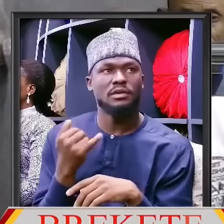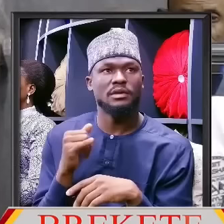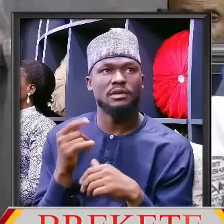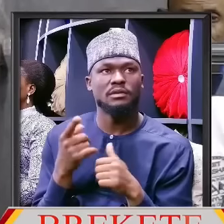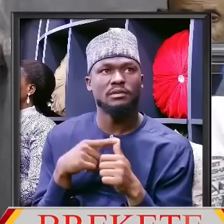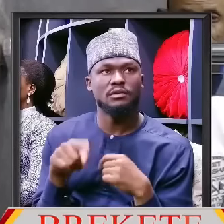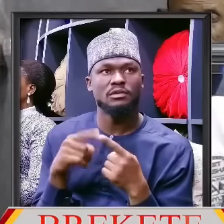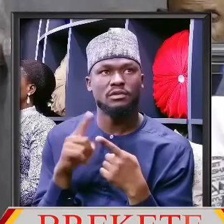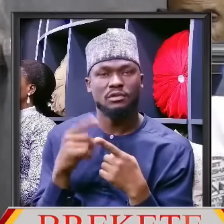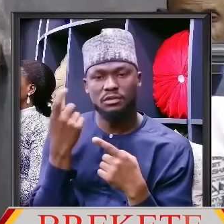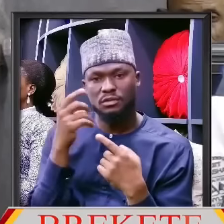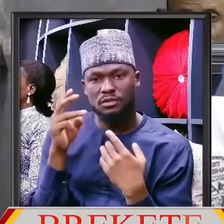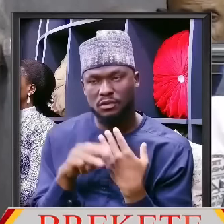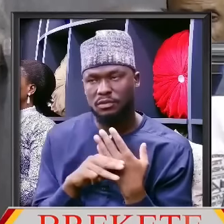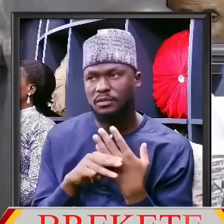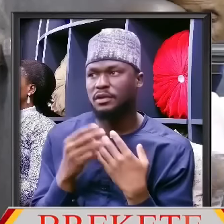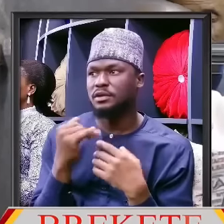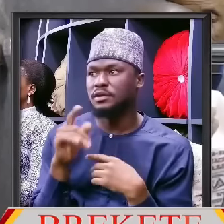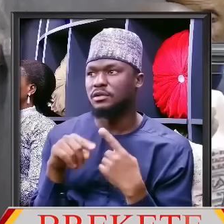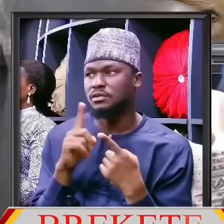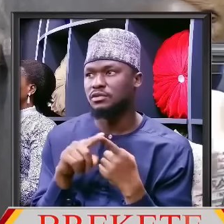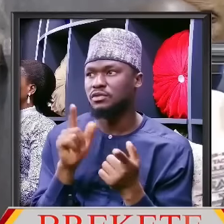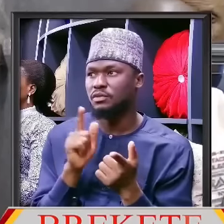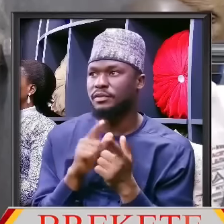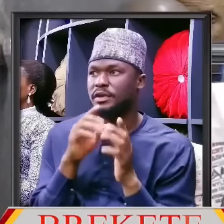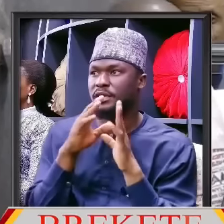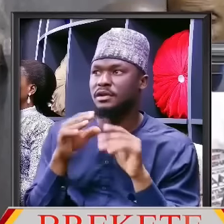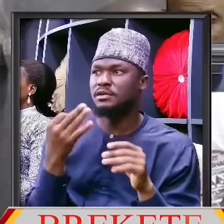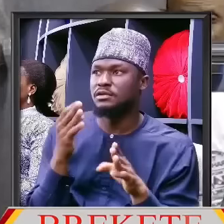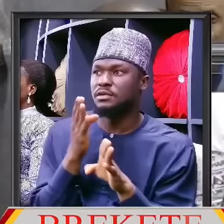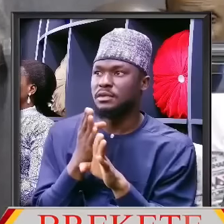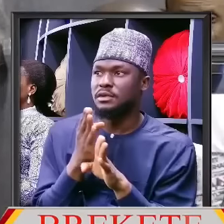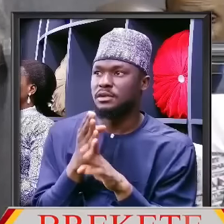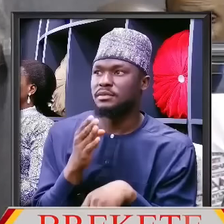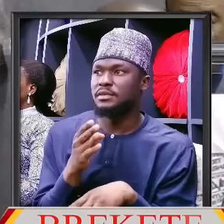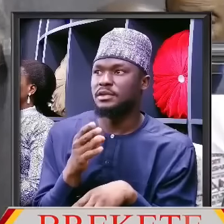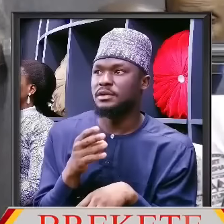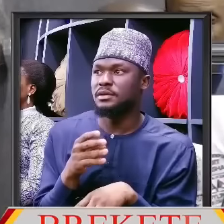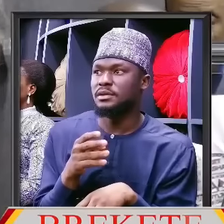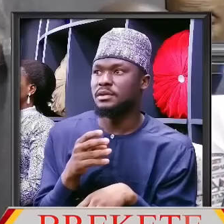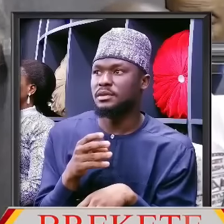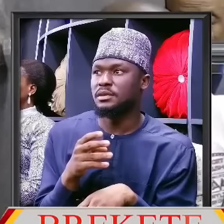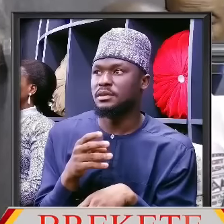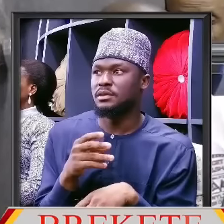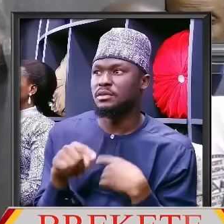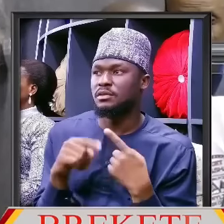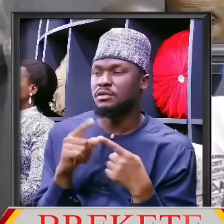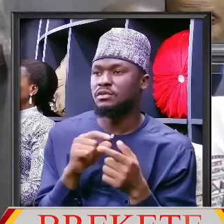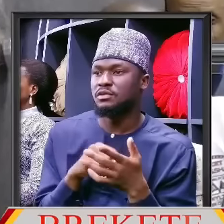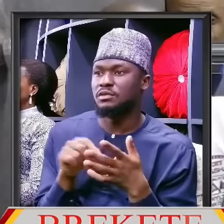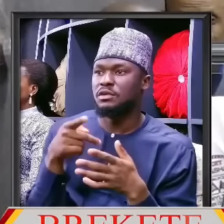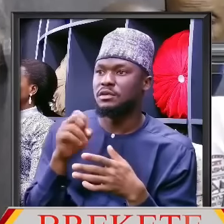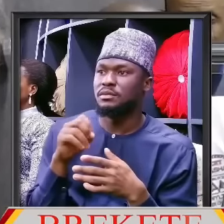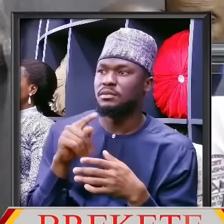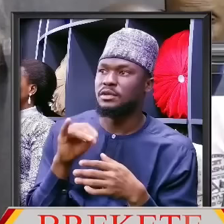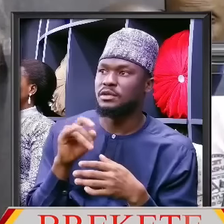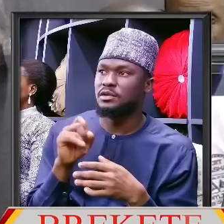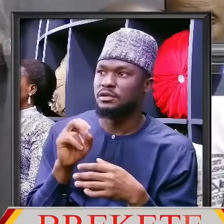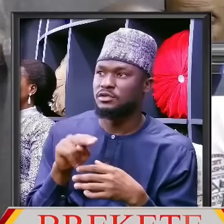go government, they from there go meet the House of Assembly, from there they go petition Federal Minister